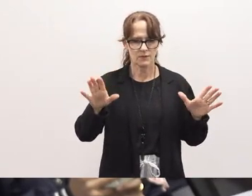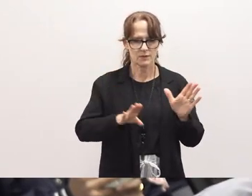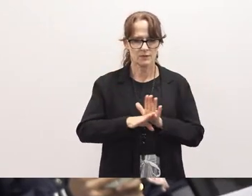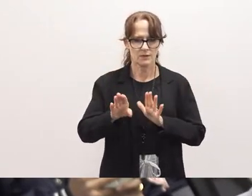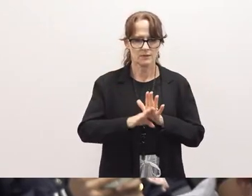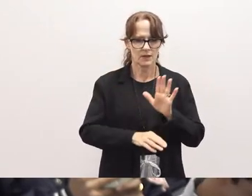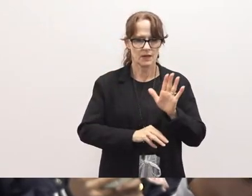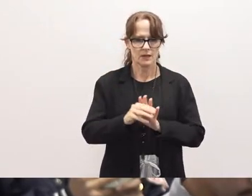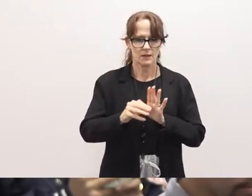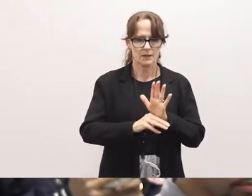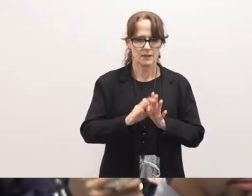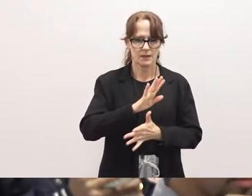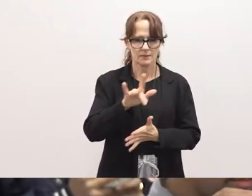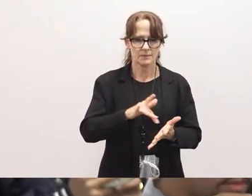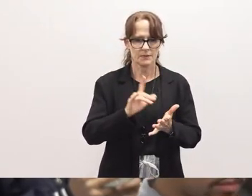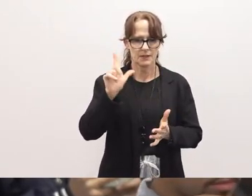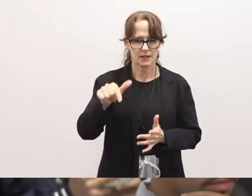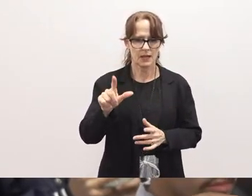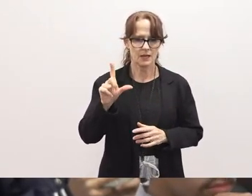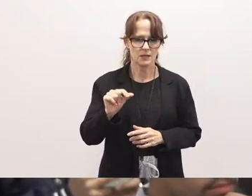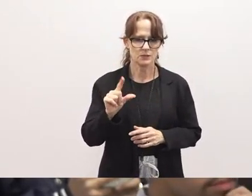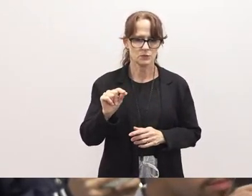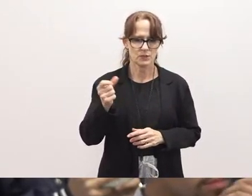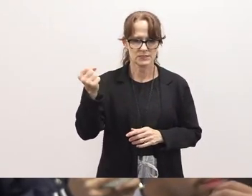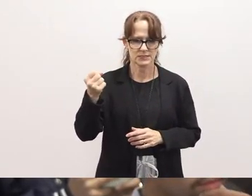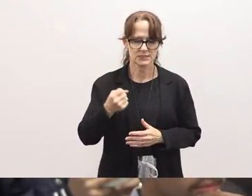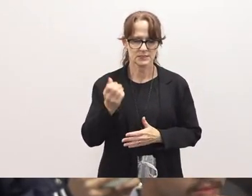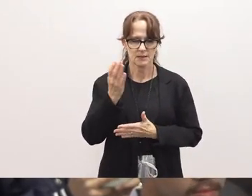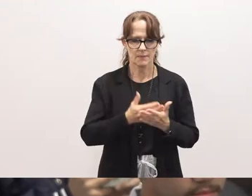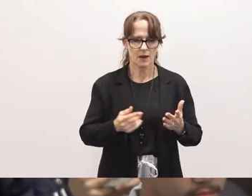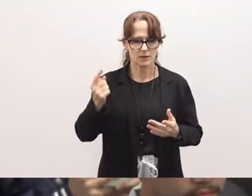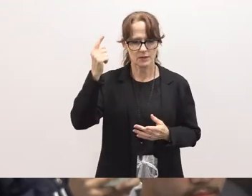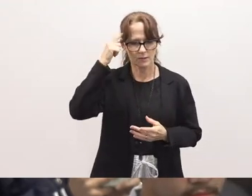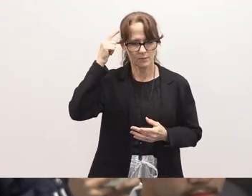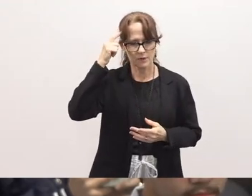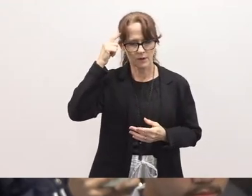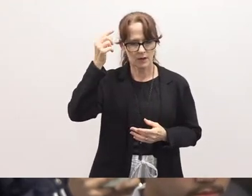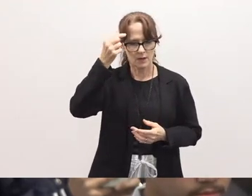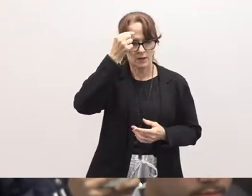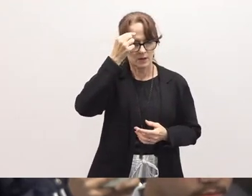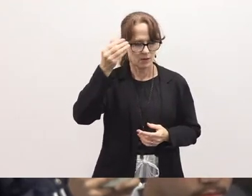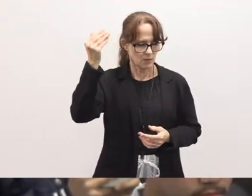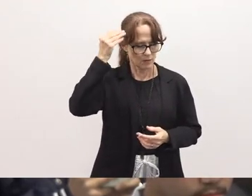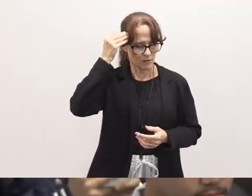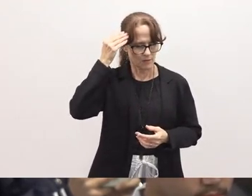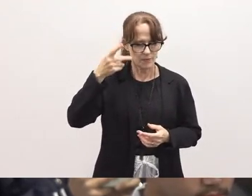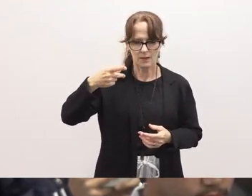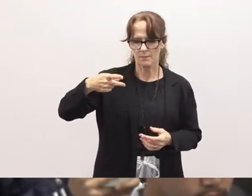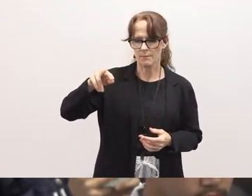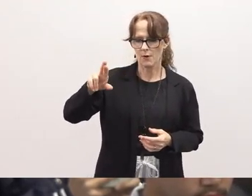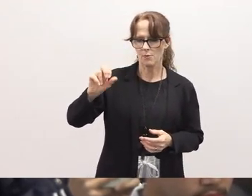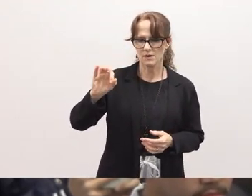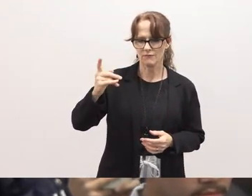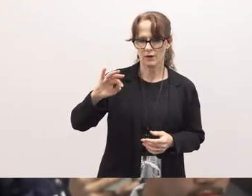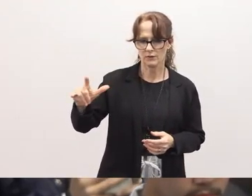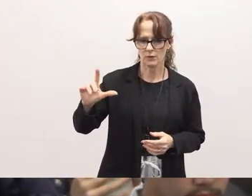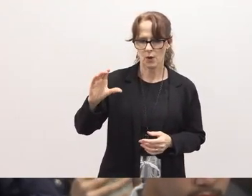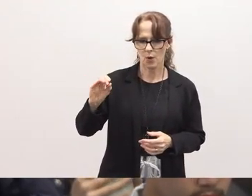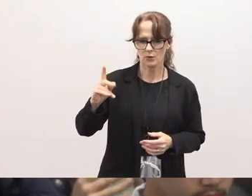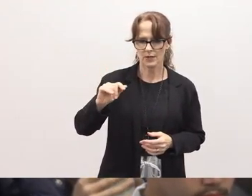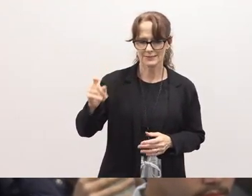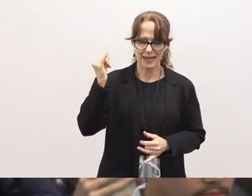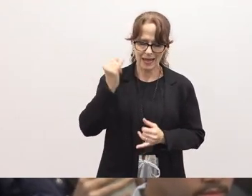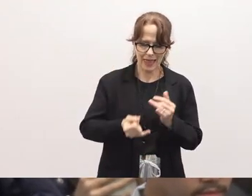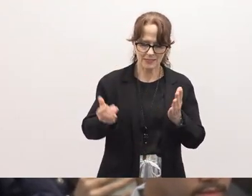developing and maturing in the mid to late 20s. The part of the brain behind the forehead, called the prefrontal cortex, is one of the last parts to